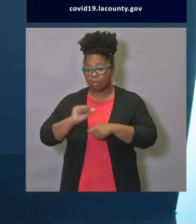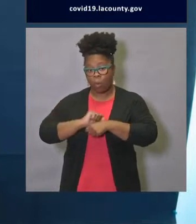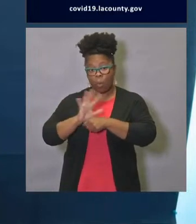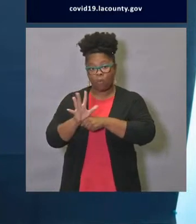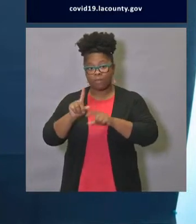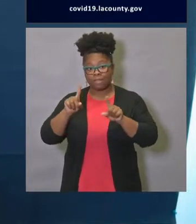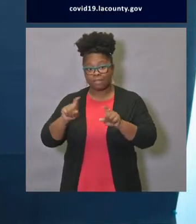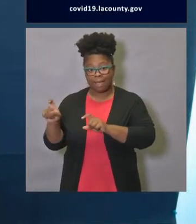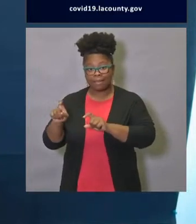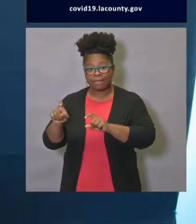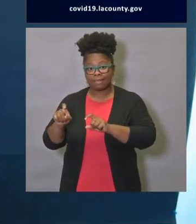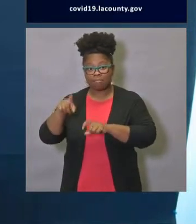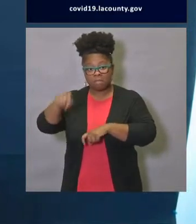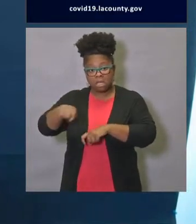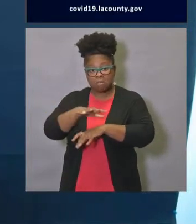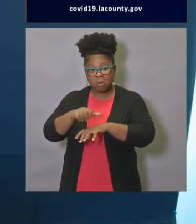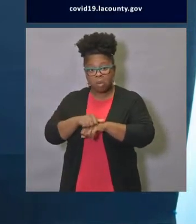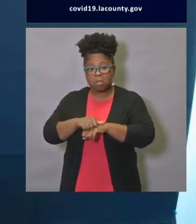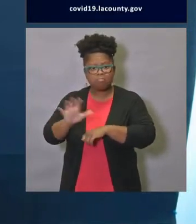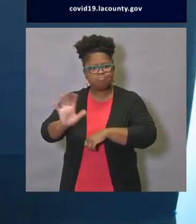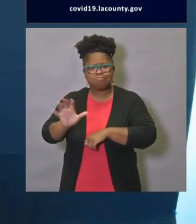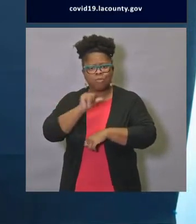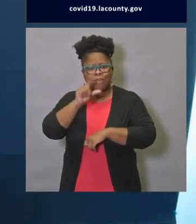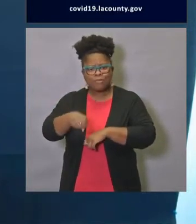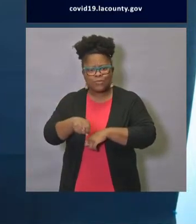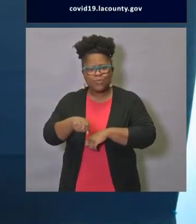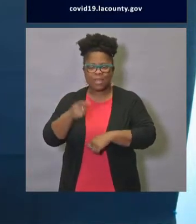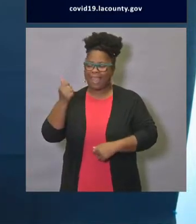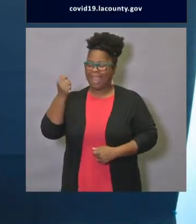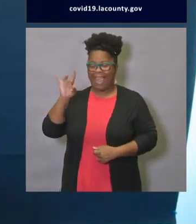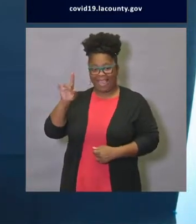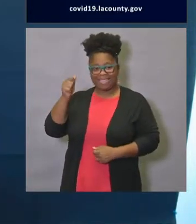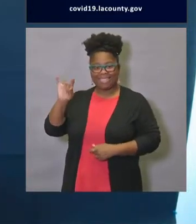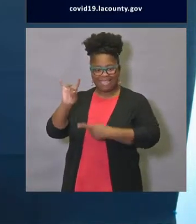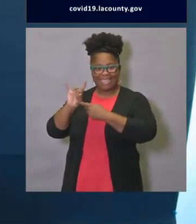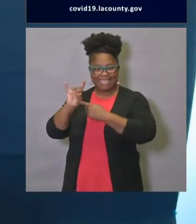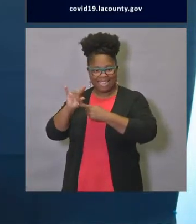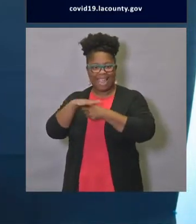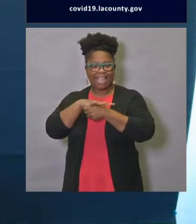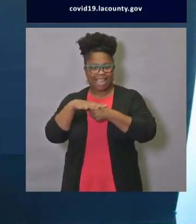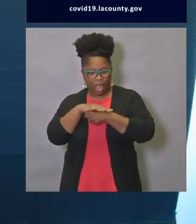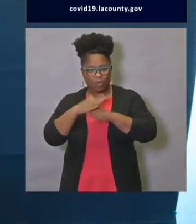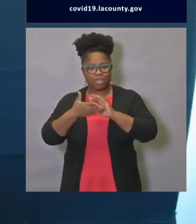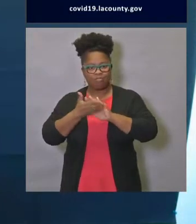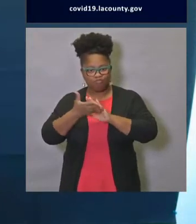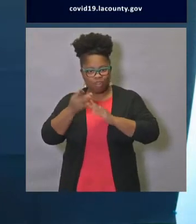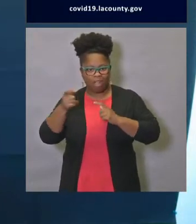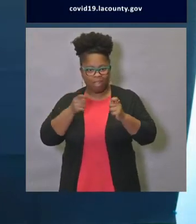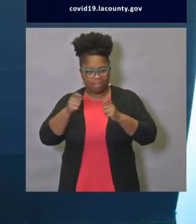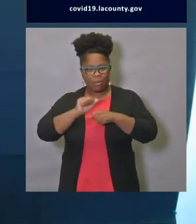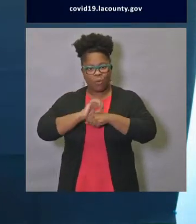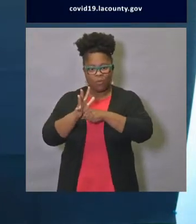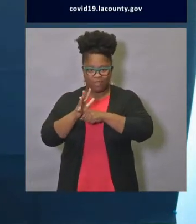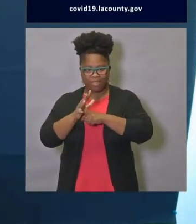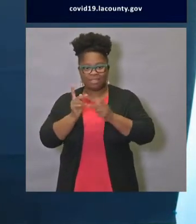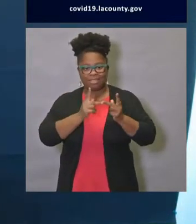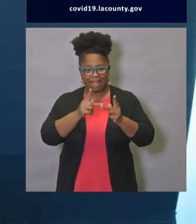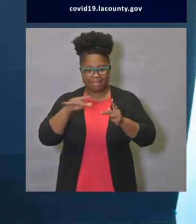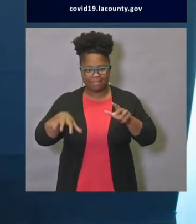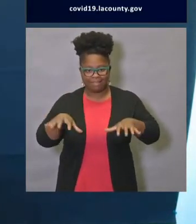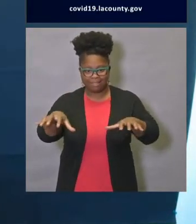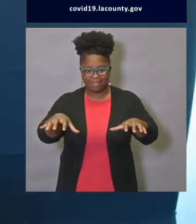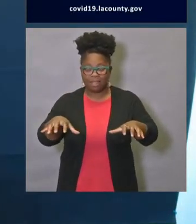test without an appointment at any of the 18 county-run COVID testing sites. Just go to the